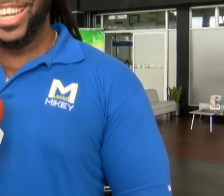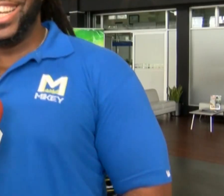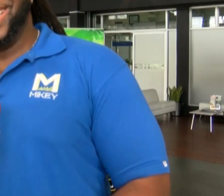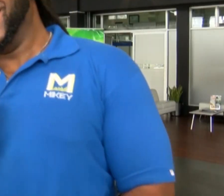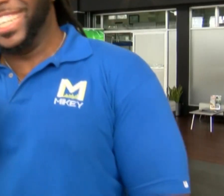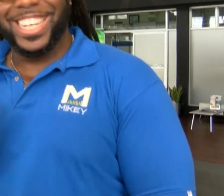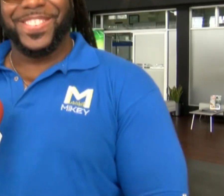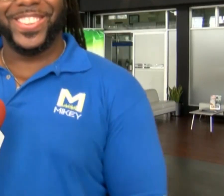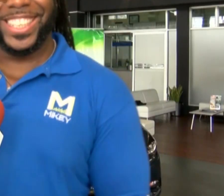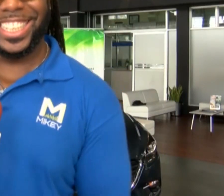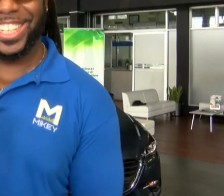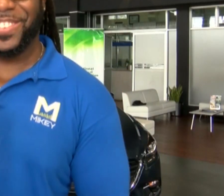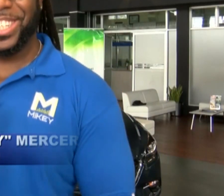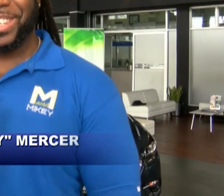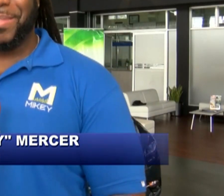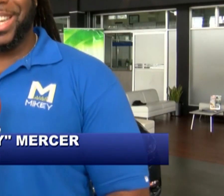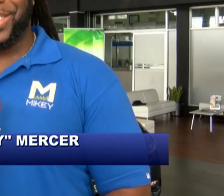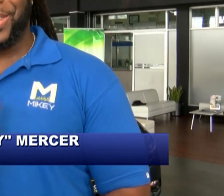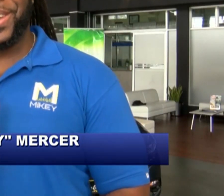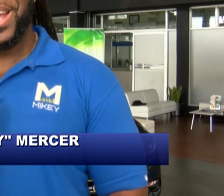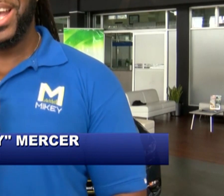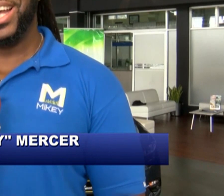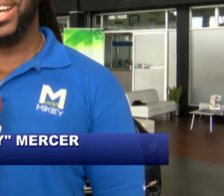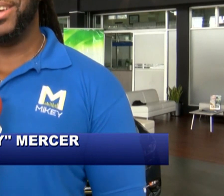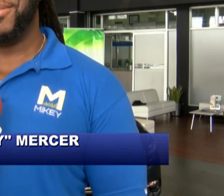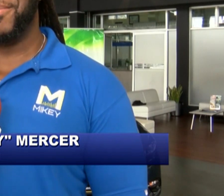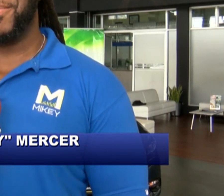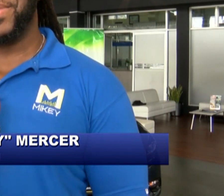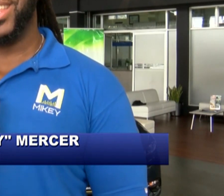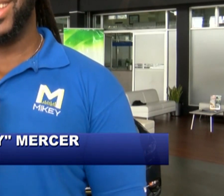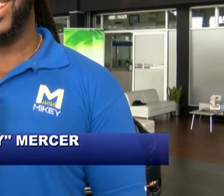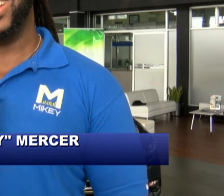bad. Can't be real. I like competition bad. So